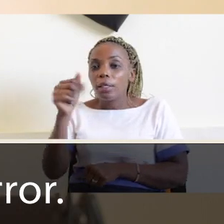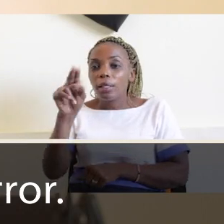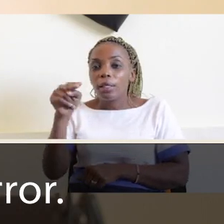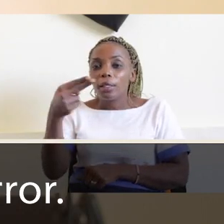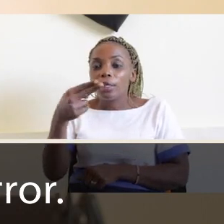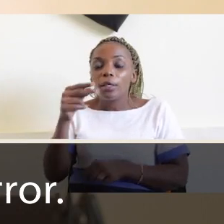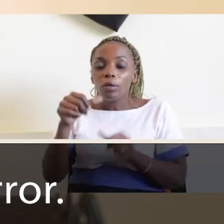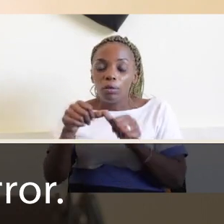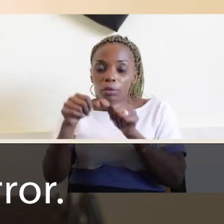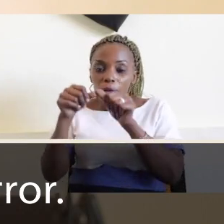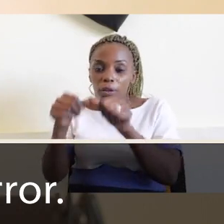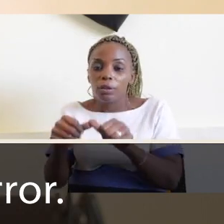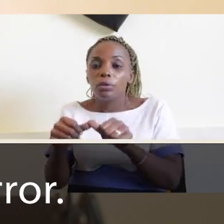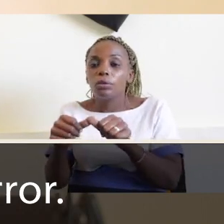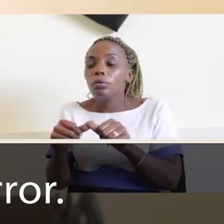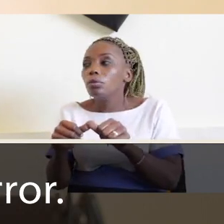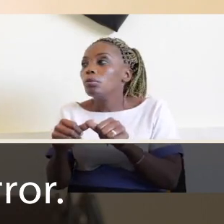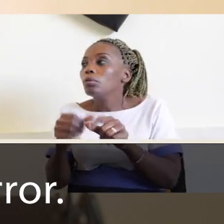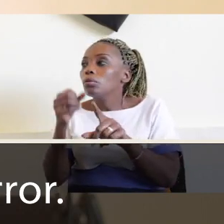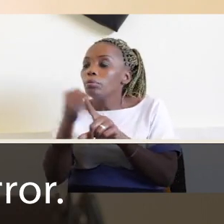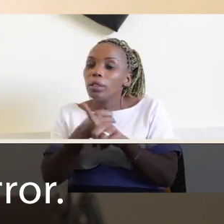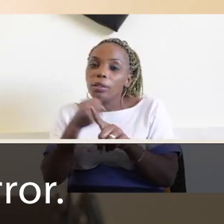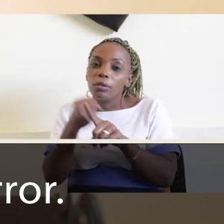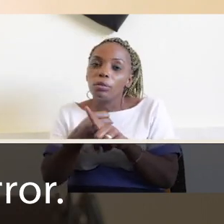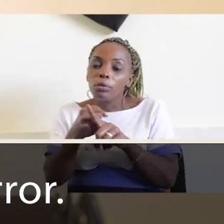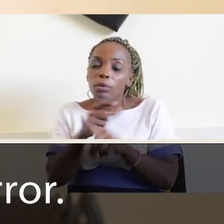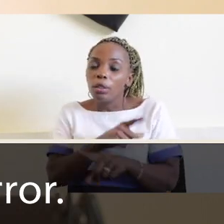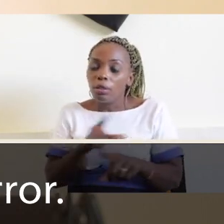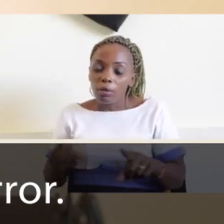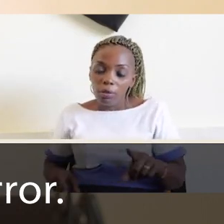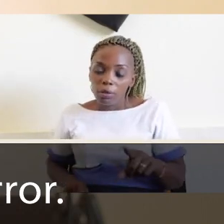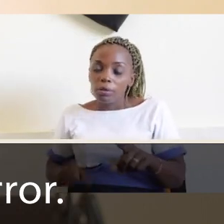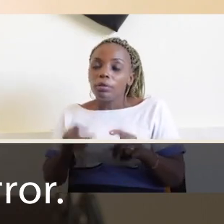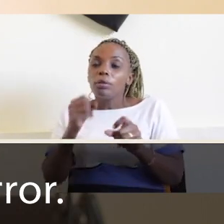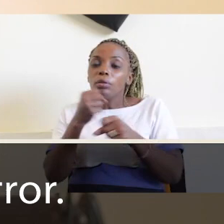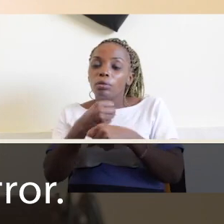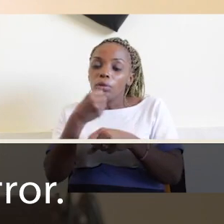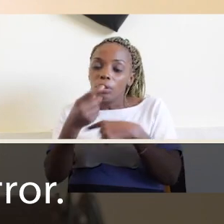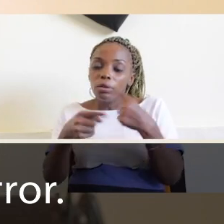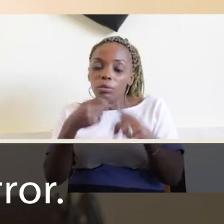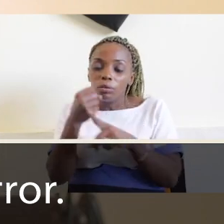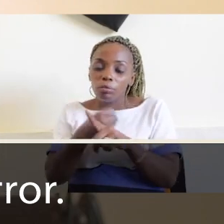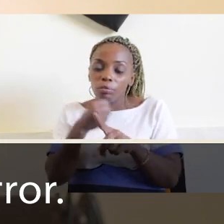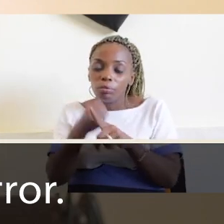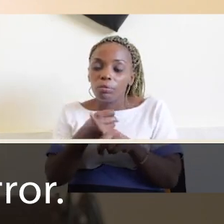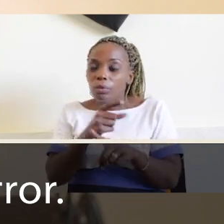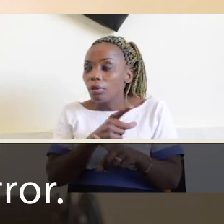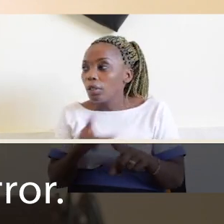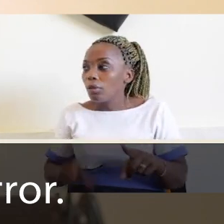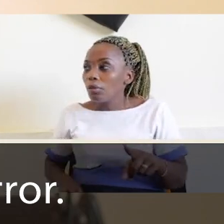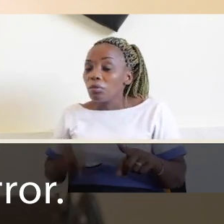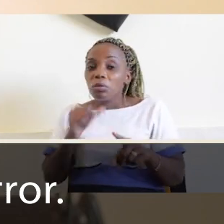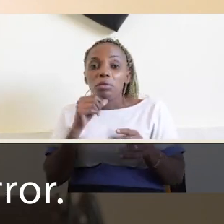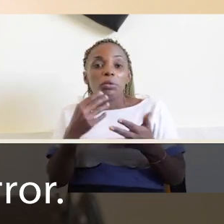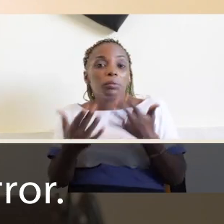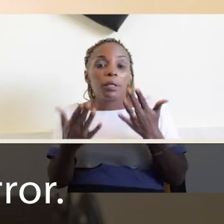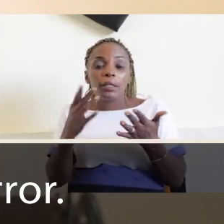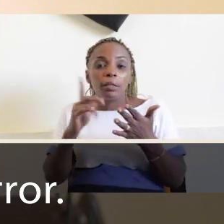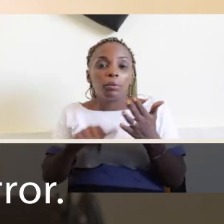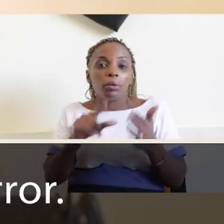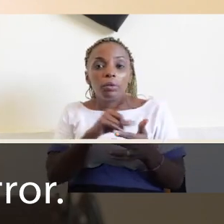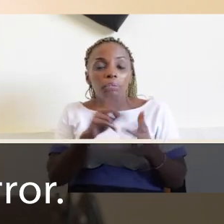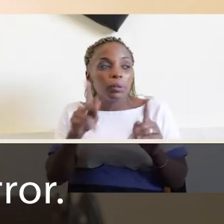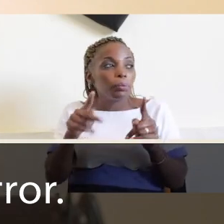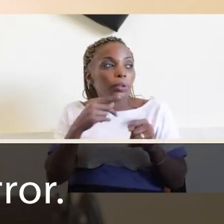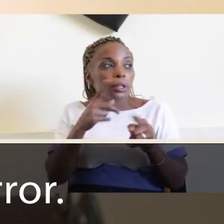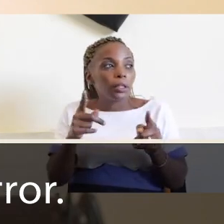continued to pursue the Lord, and she corrected him. And so it does not matter what people say about you, because